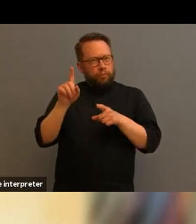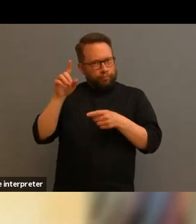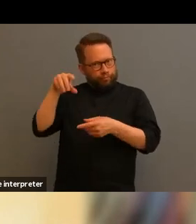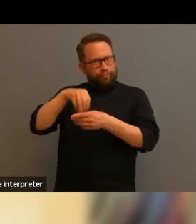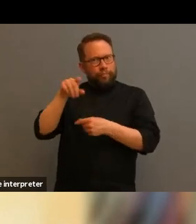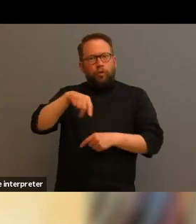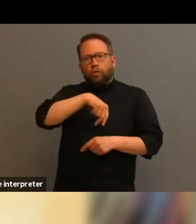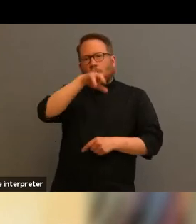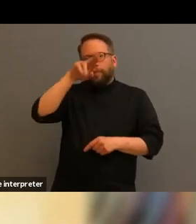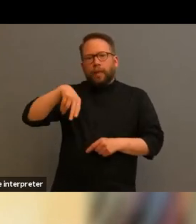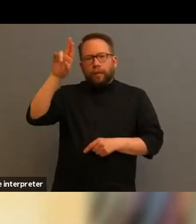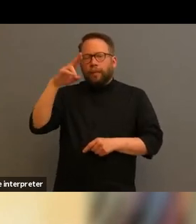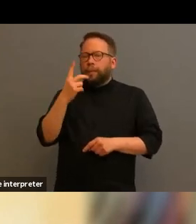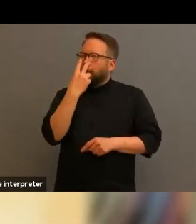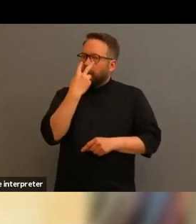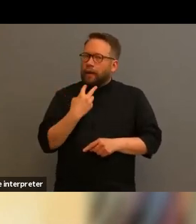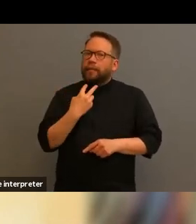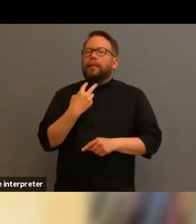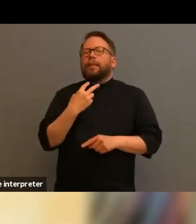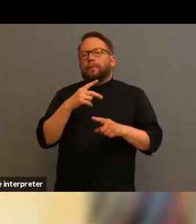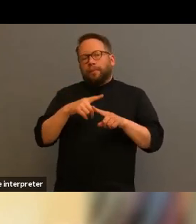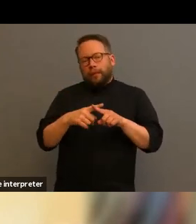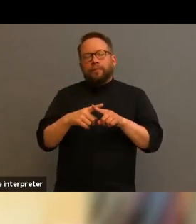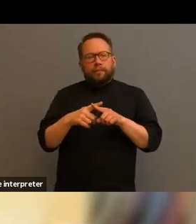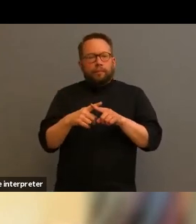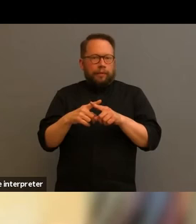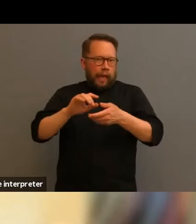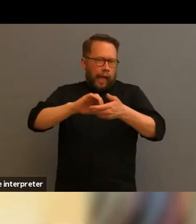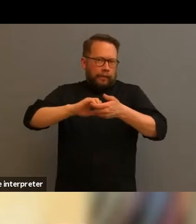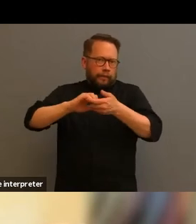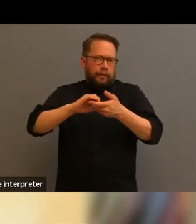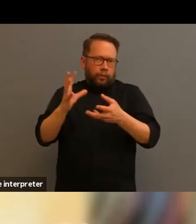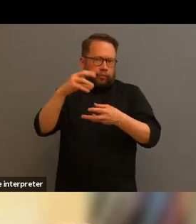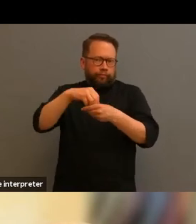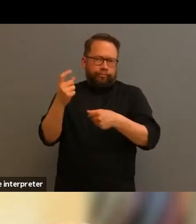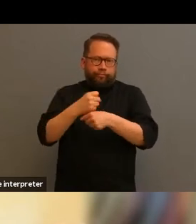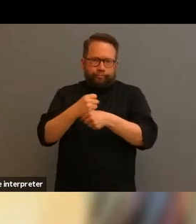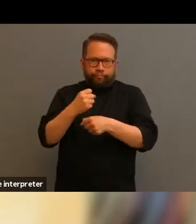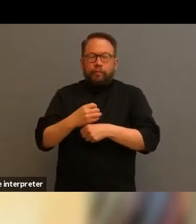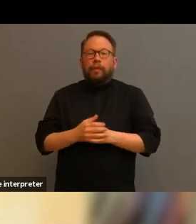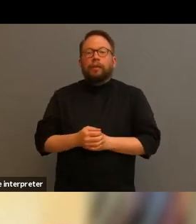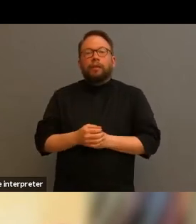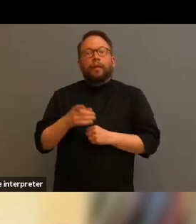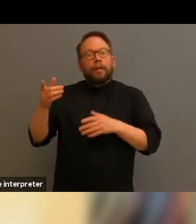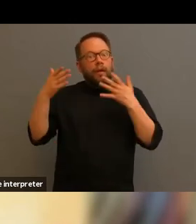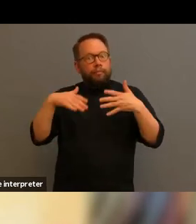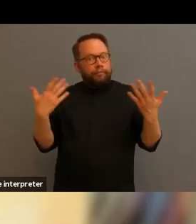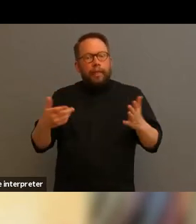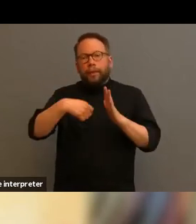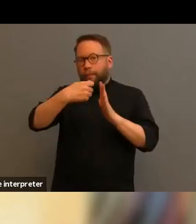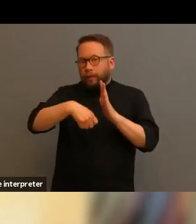And I think you have also conducted or are conducting a project that very practically are actually working